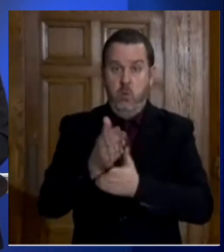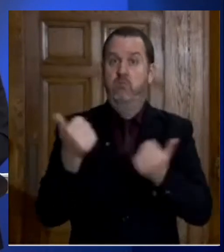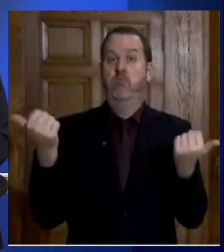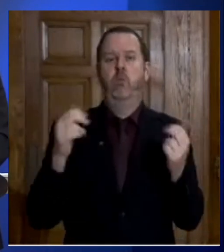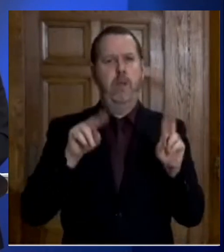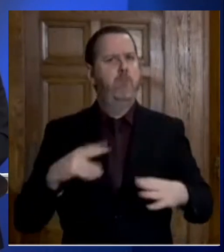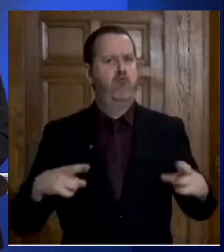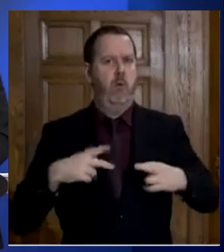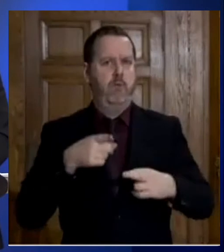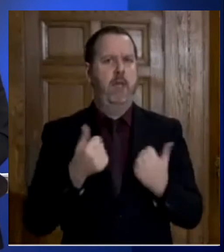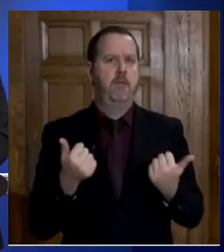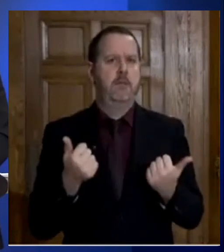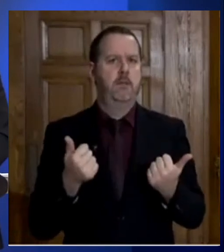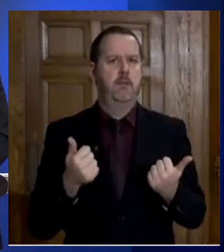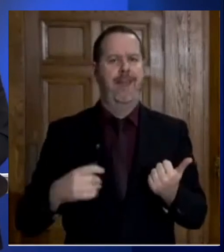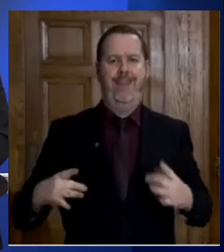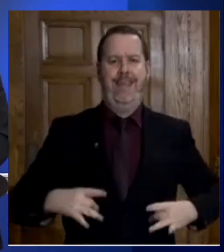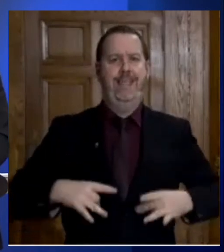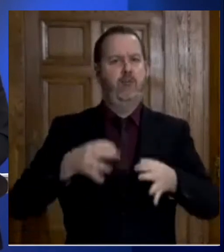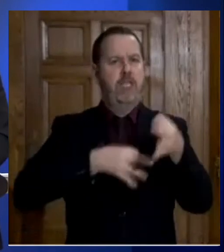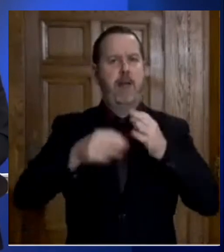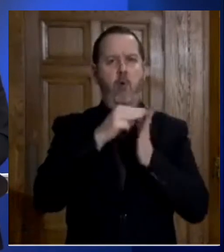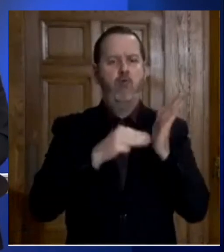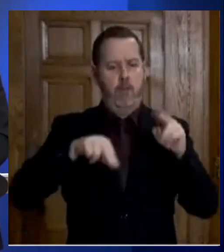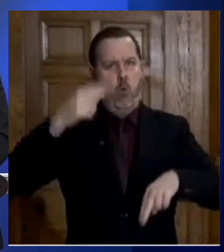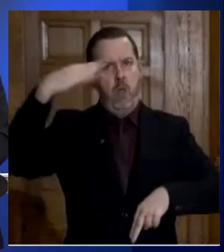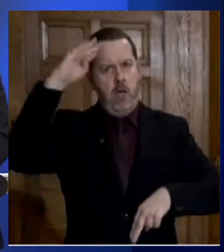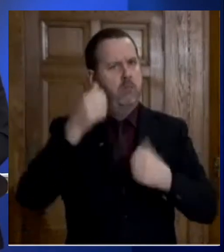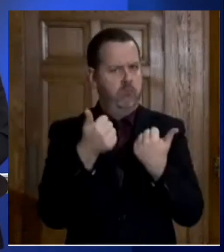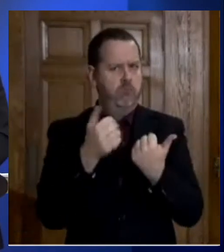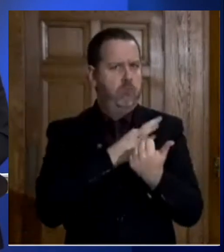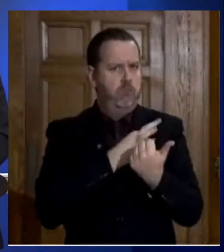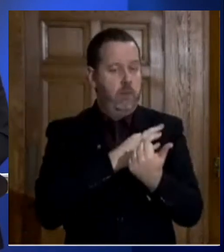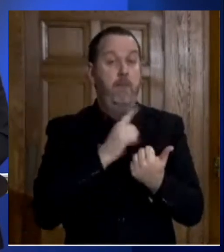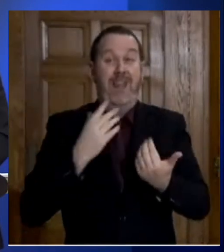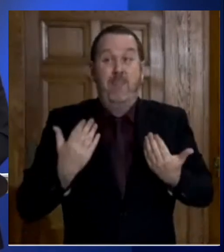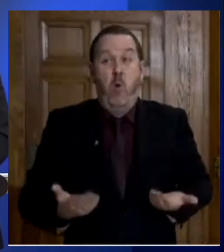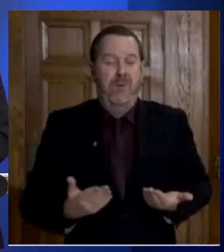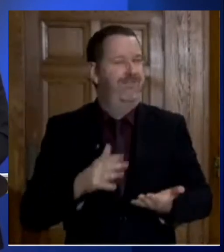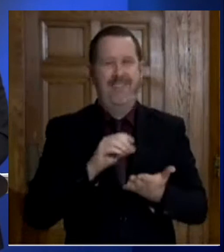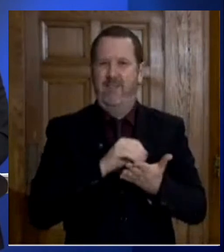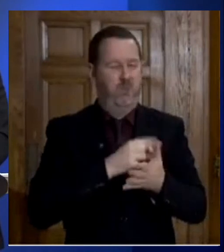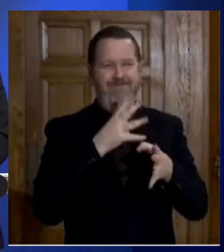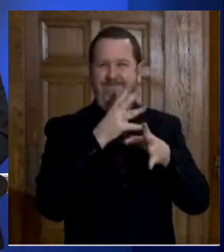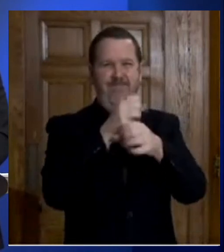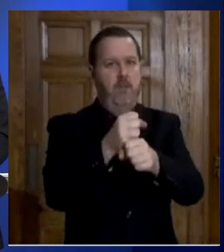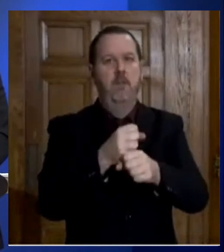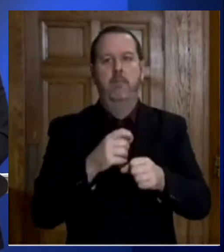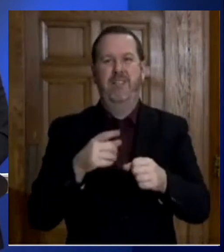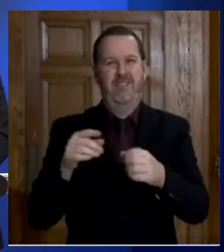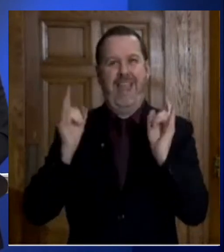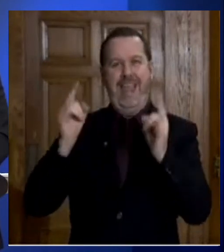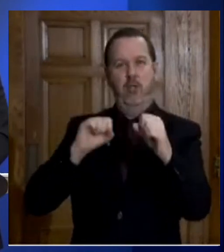transplant programme in Northern Ireland. But sadly, at this present moment in time, given the rates of COVID transmission, the pressures on our health